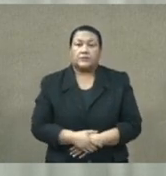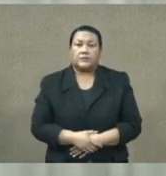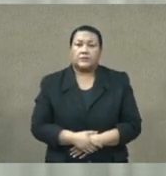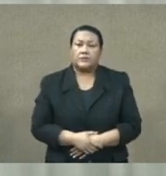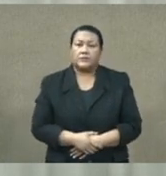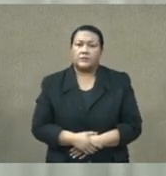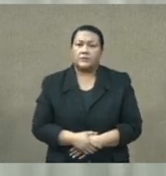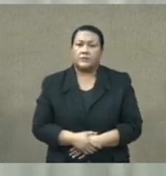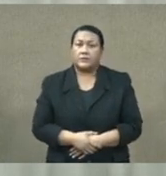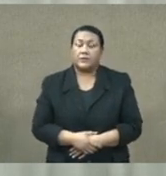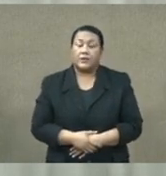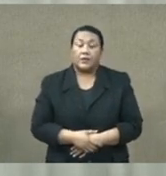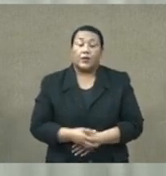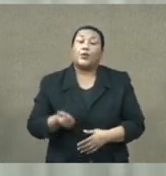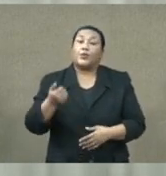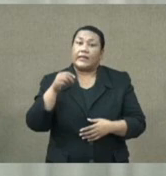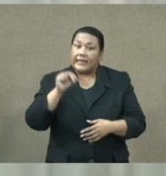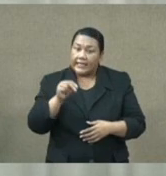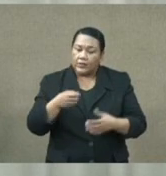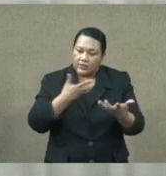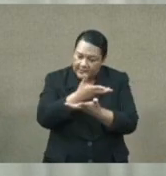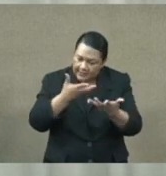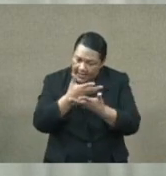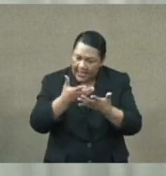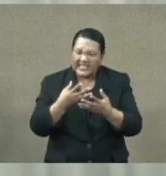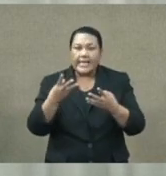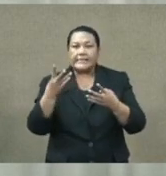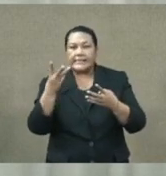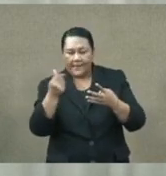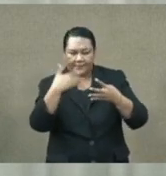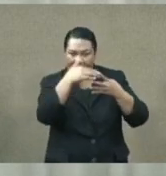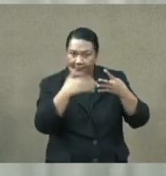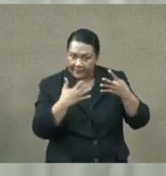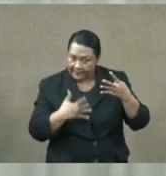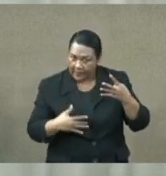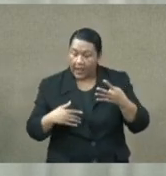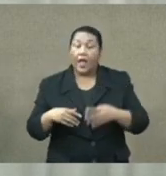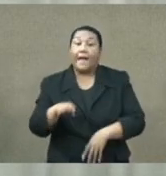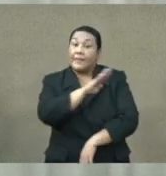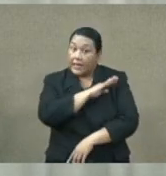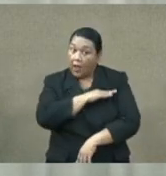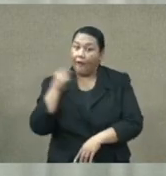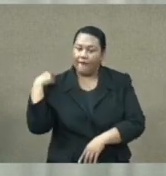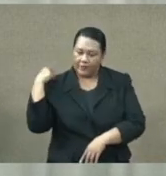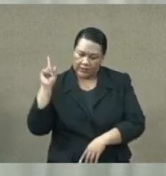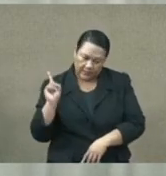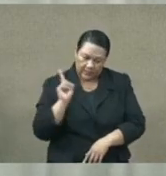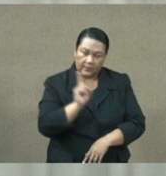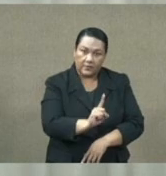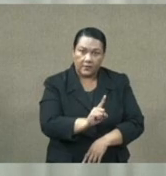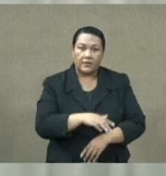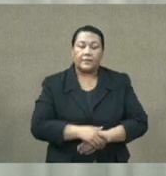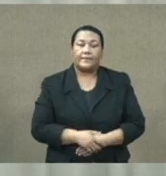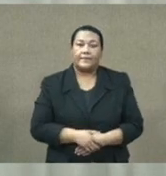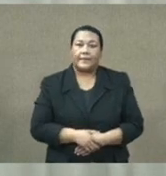We had to discuss a number of items. Mr. Bainimarama was present officially as leader of the opposition. He